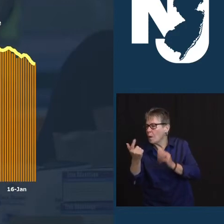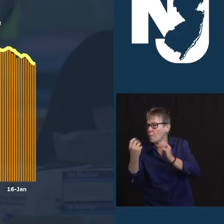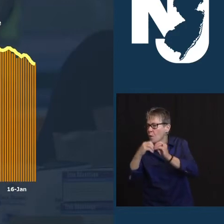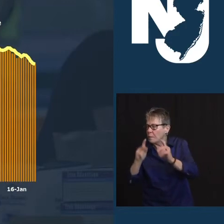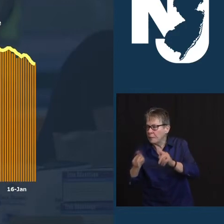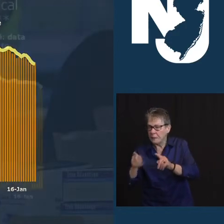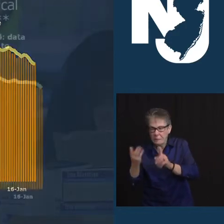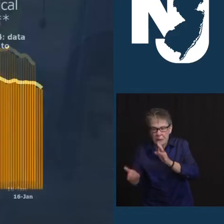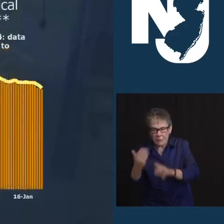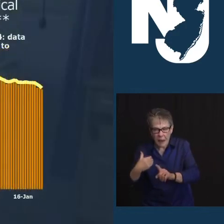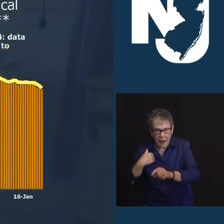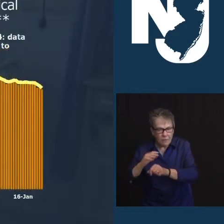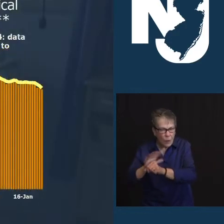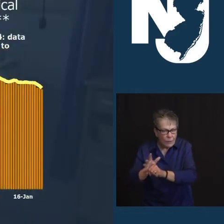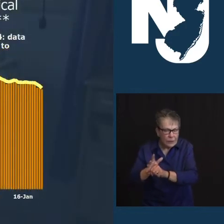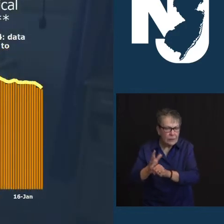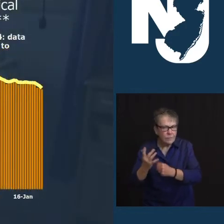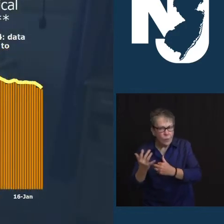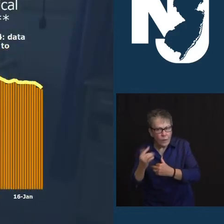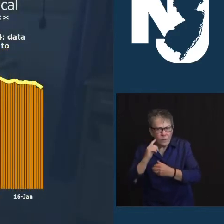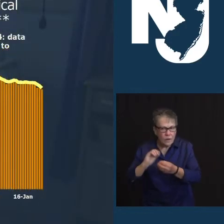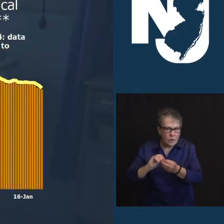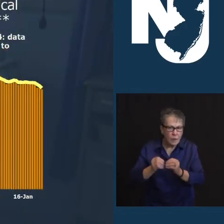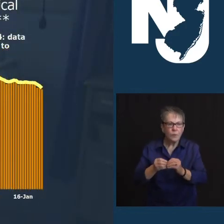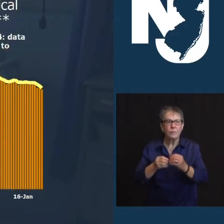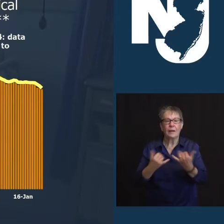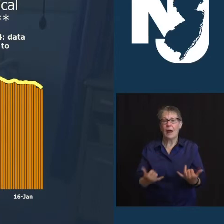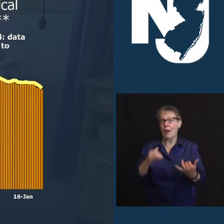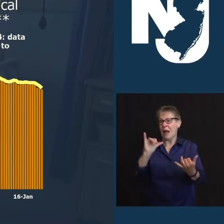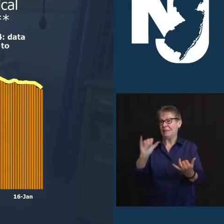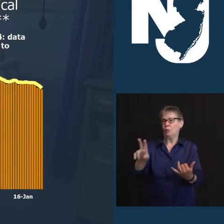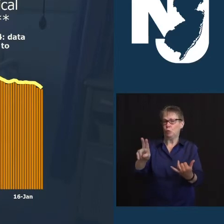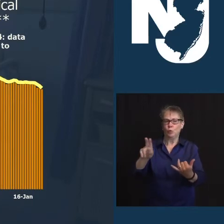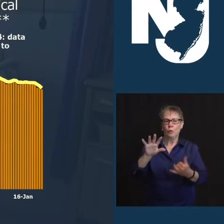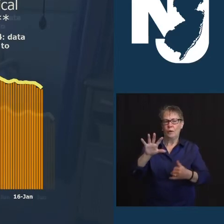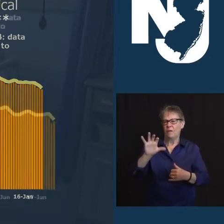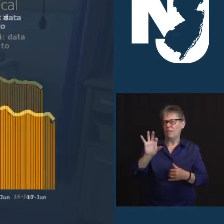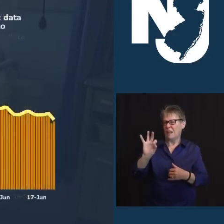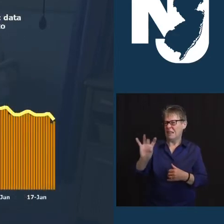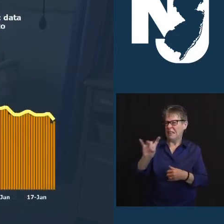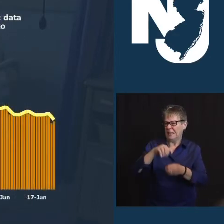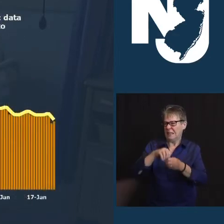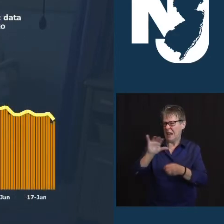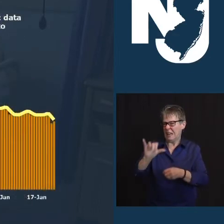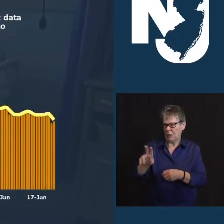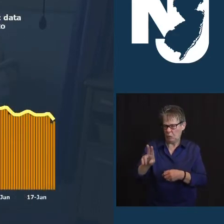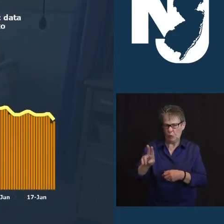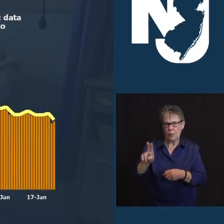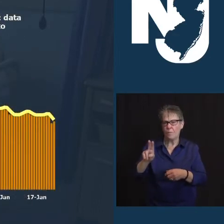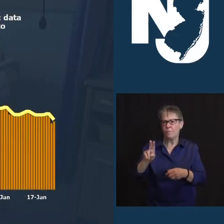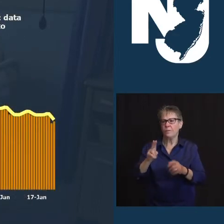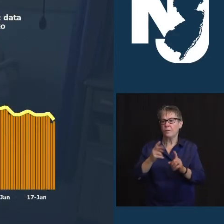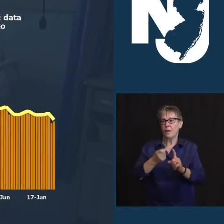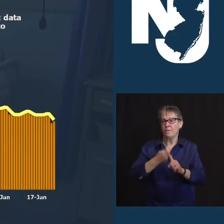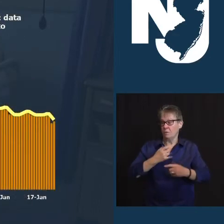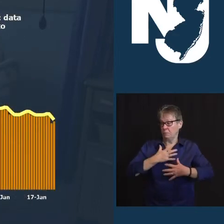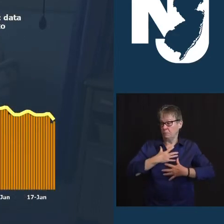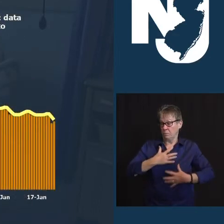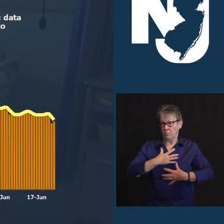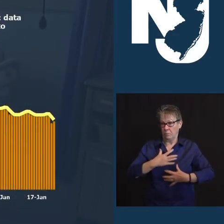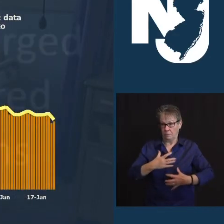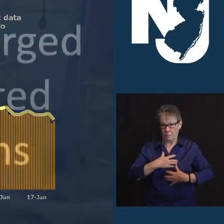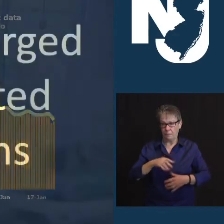3,254. Of that number, 598 patients were in intensive care and 392 were requiring a